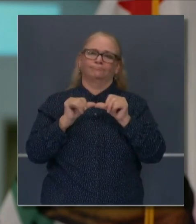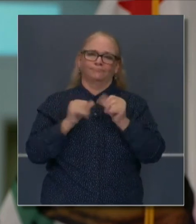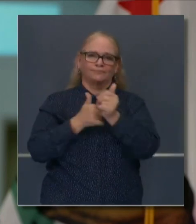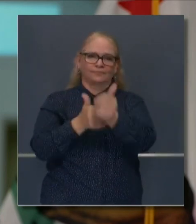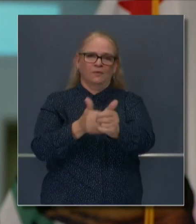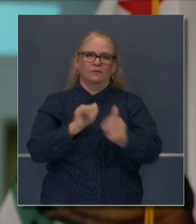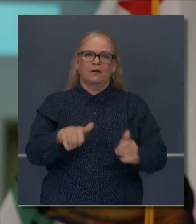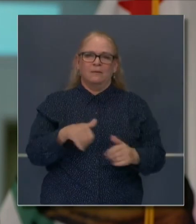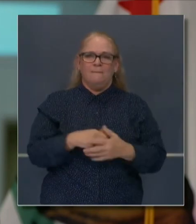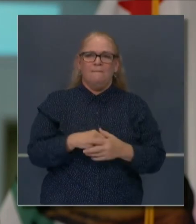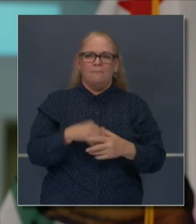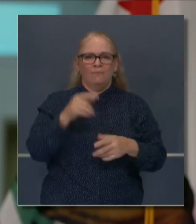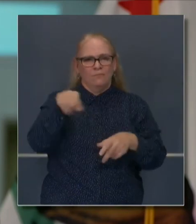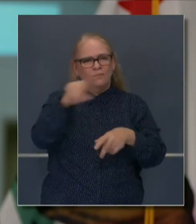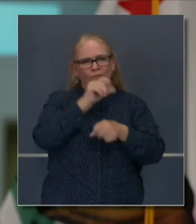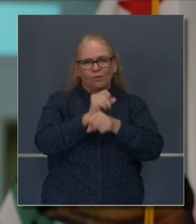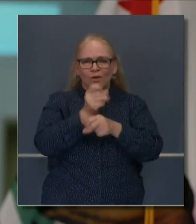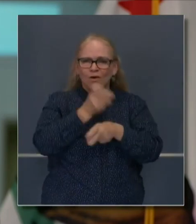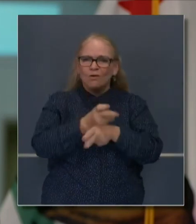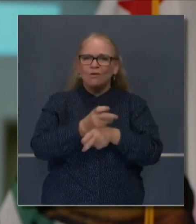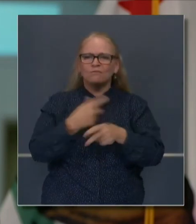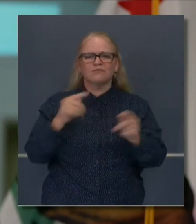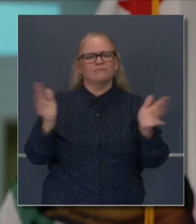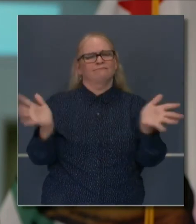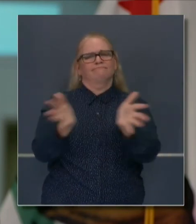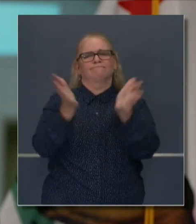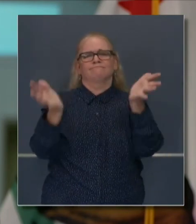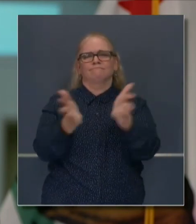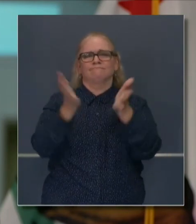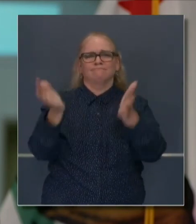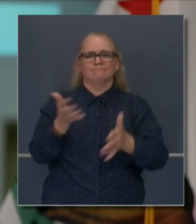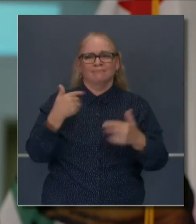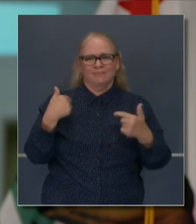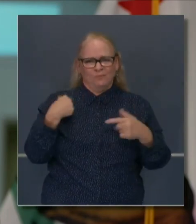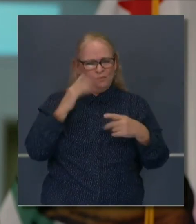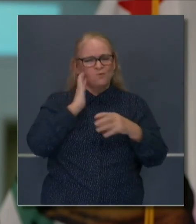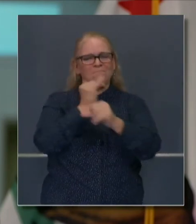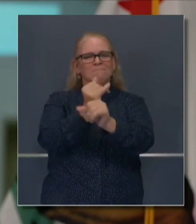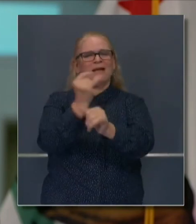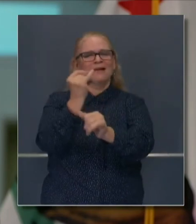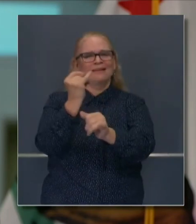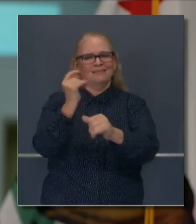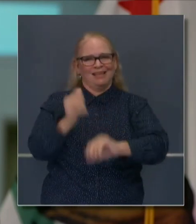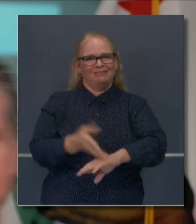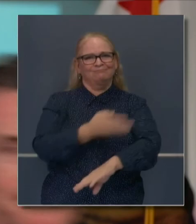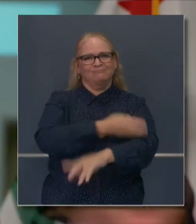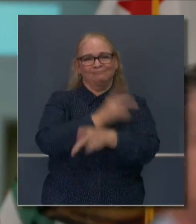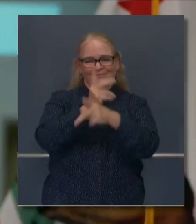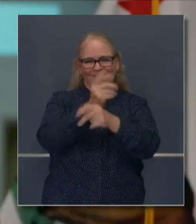you have advanced and continue it so we can get through this, get to a vaccine. Take care, everybody.